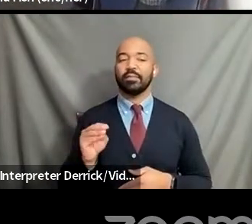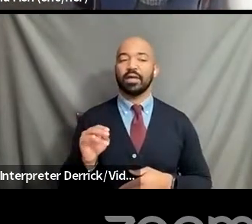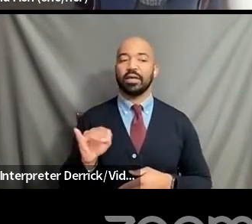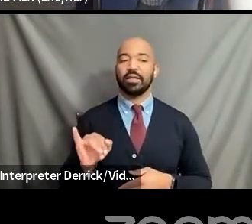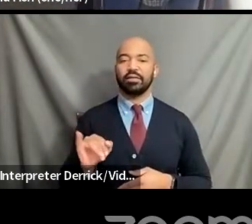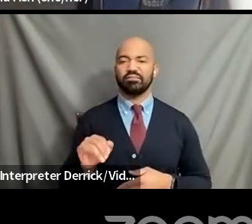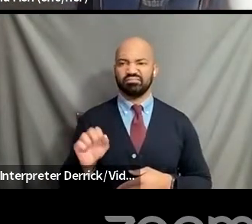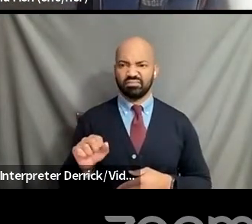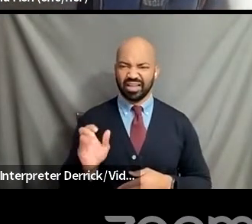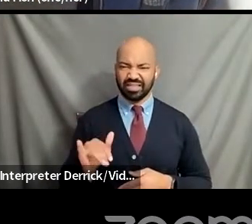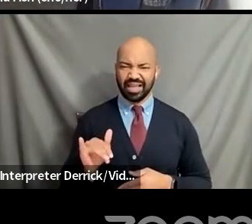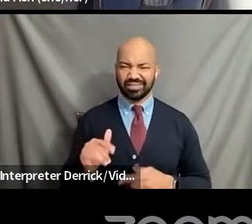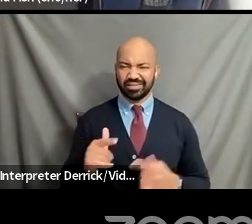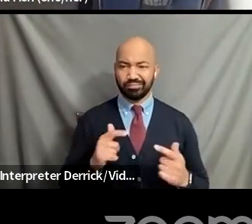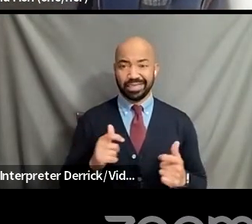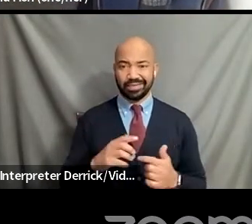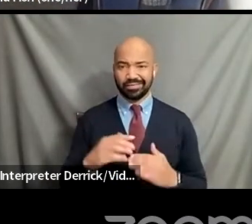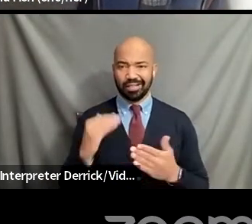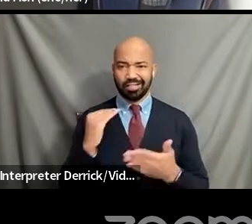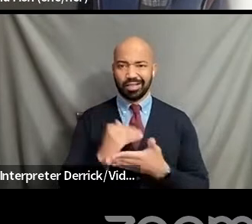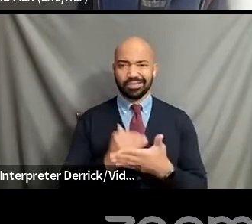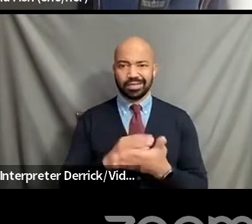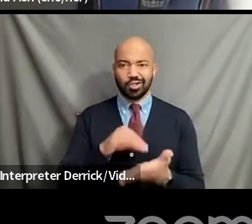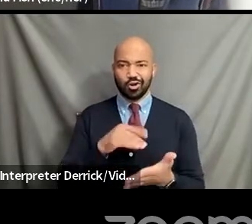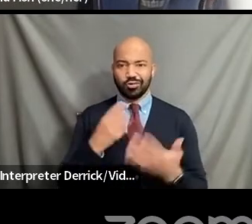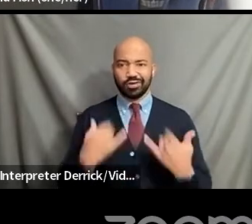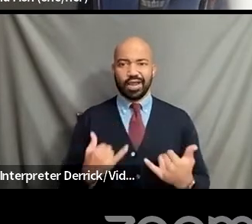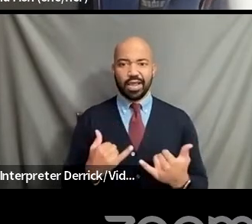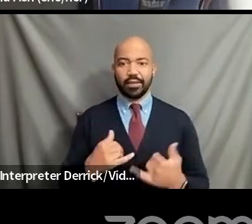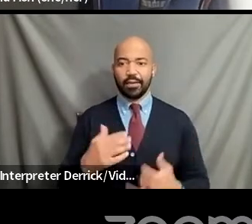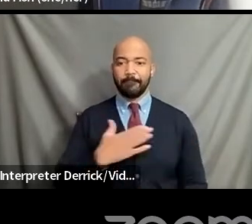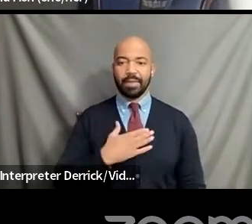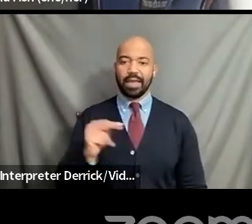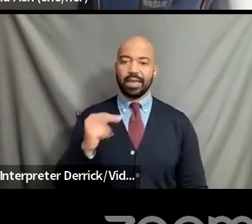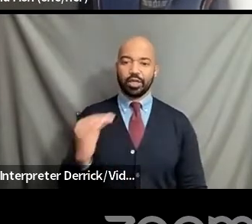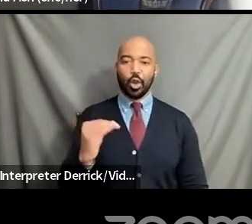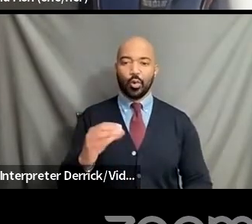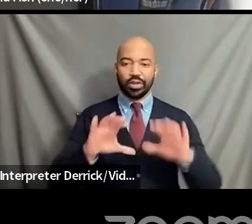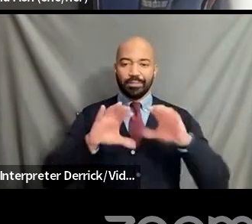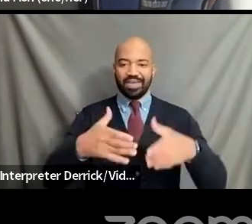That's the biggest lesson I'm getting out of this right now. Daryl?